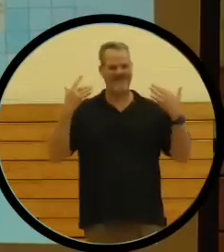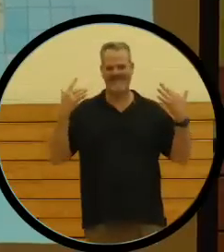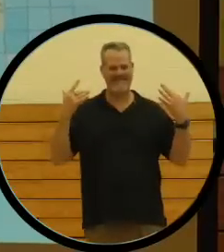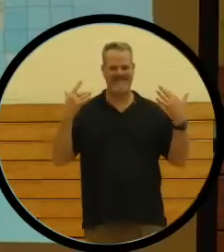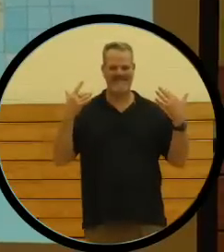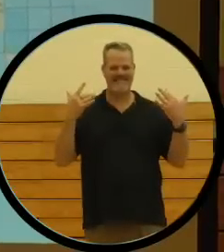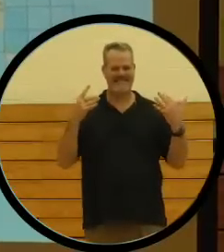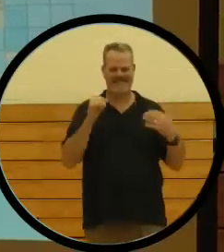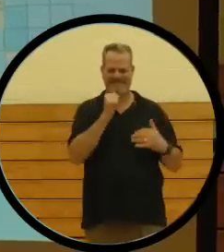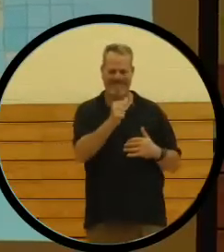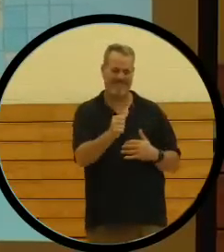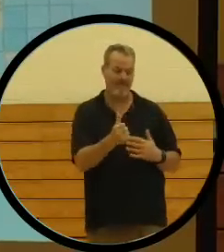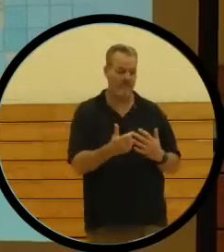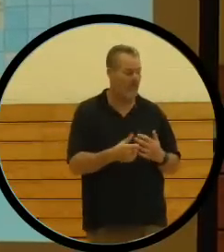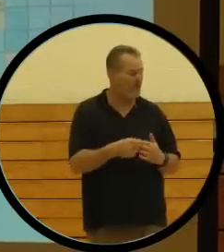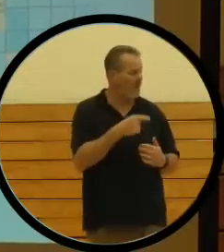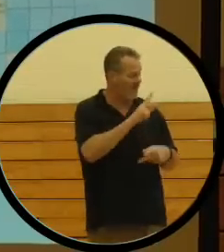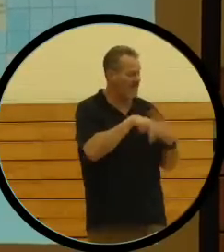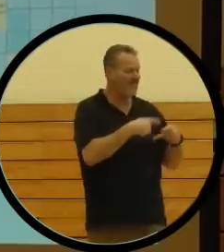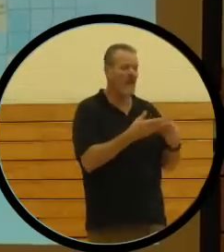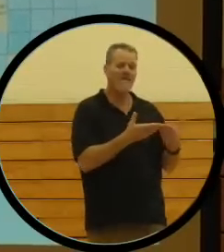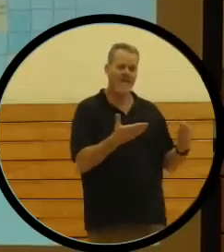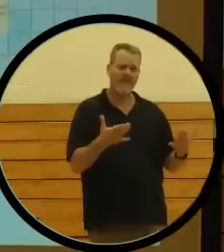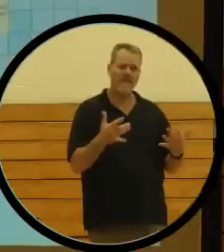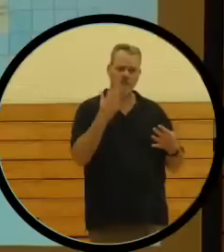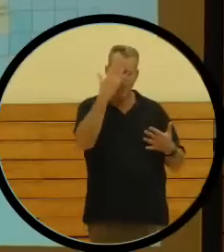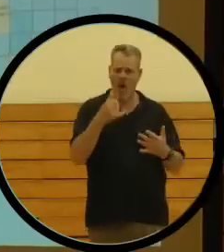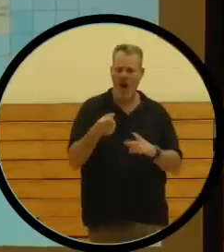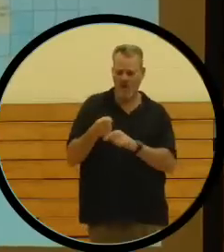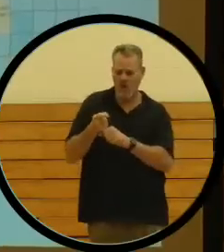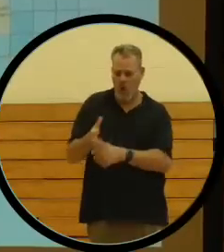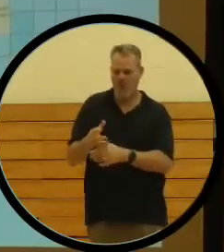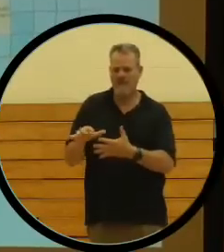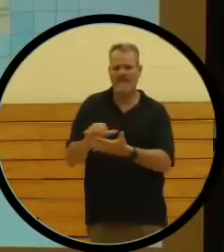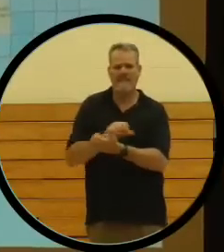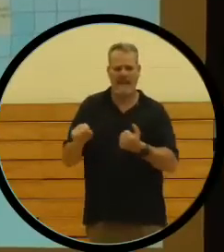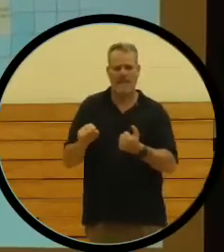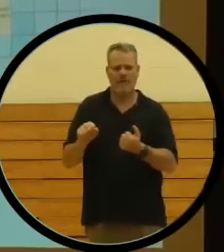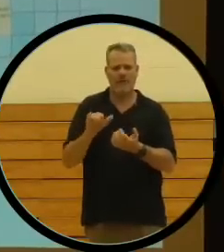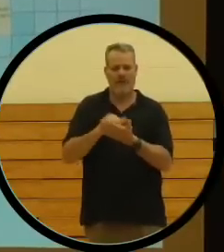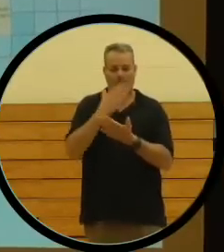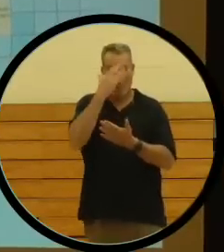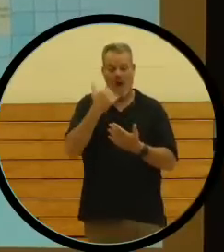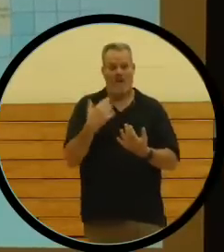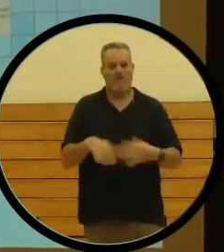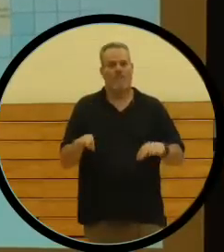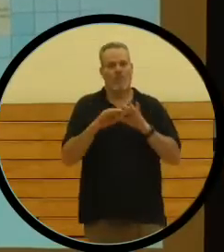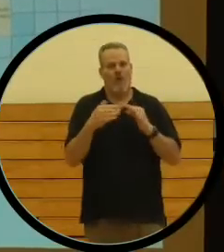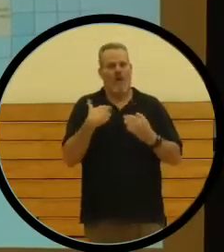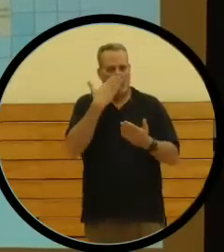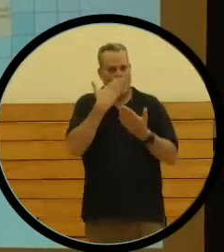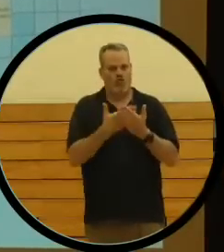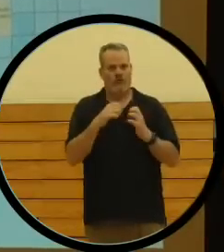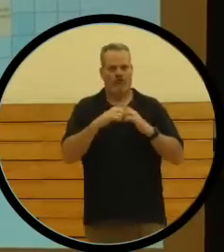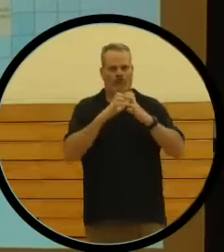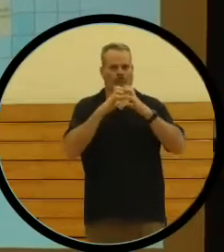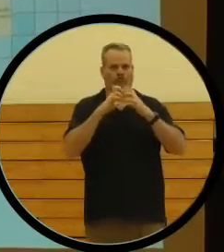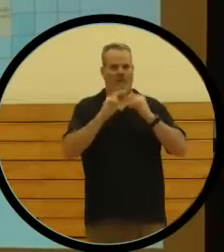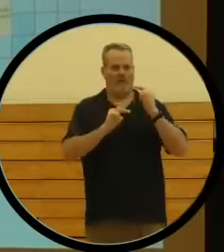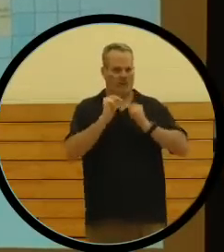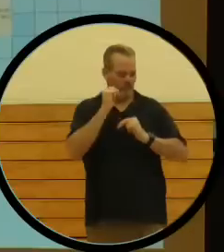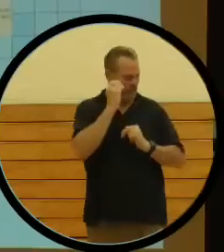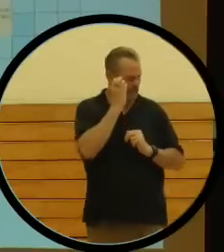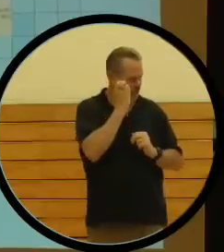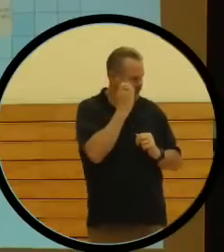So these are the kind of things why these things cause damage and why you want to have well-built buildings. So we have